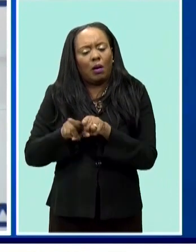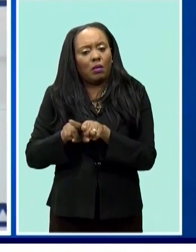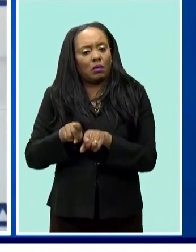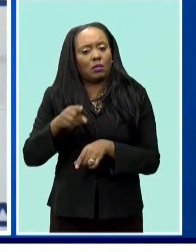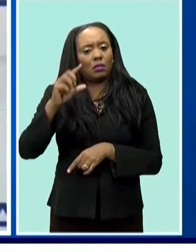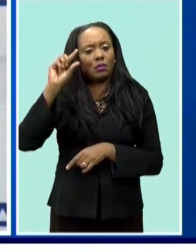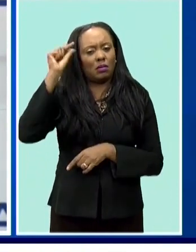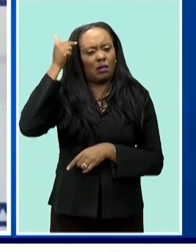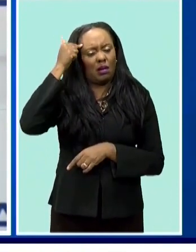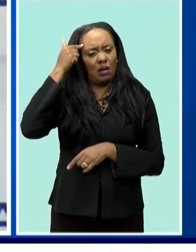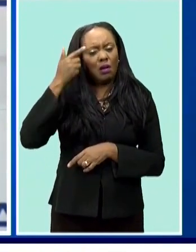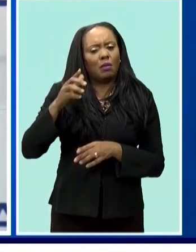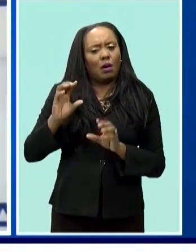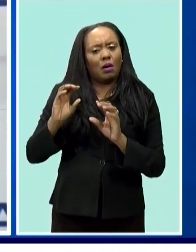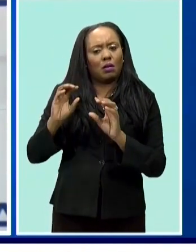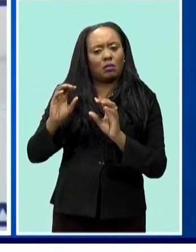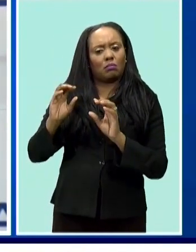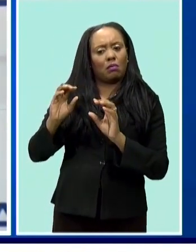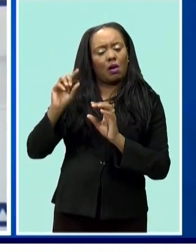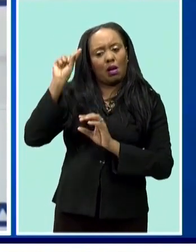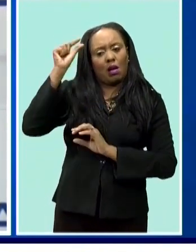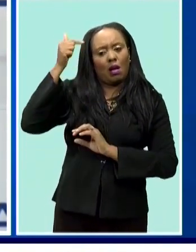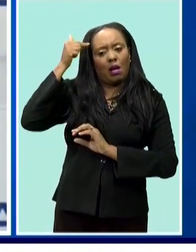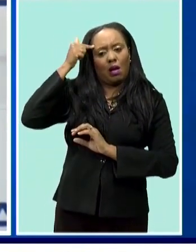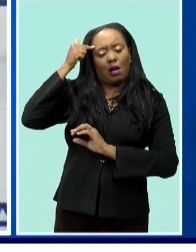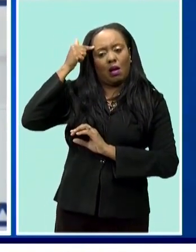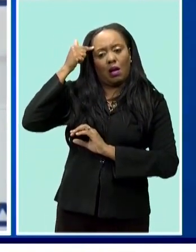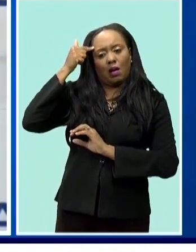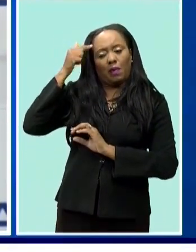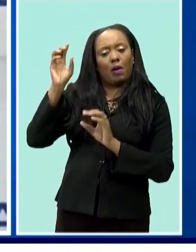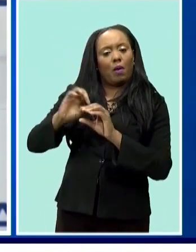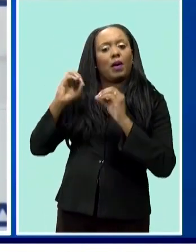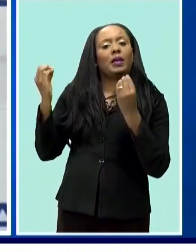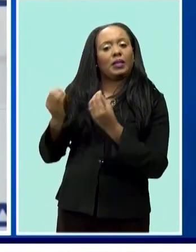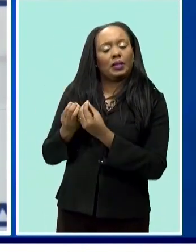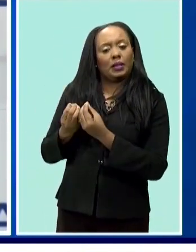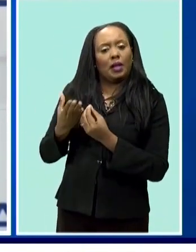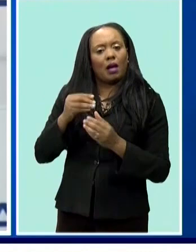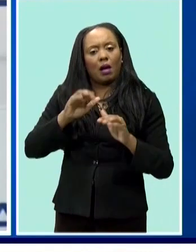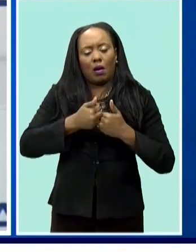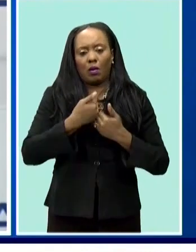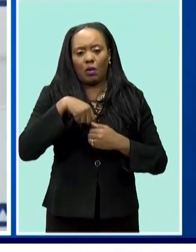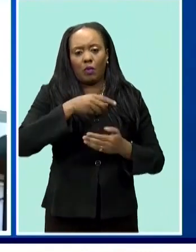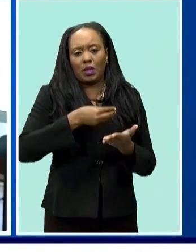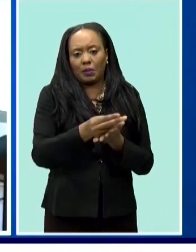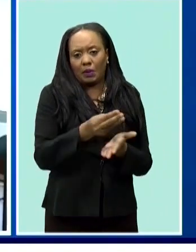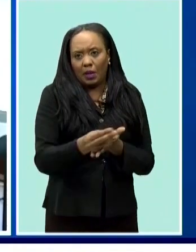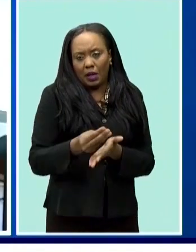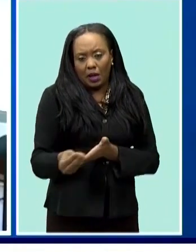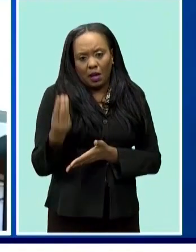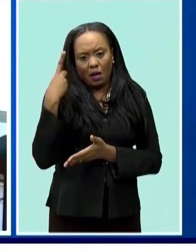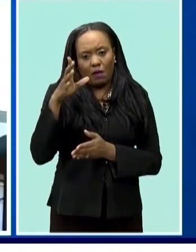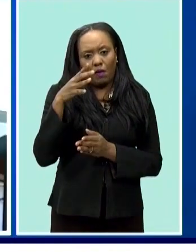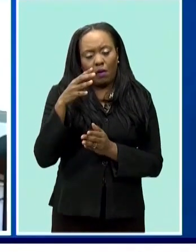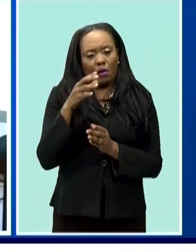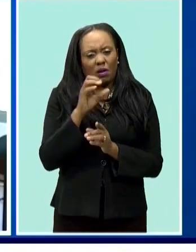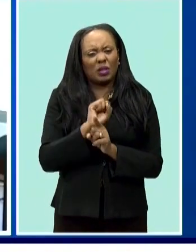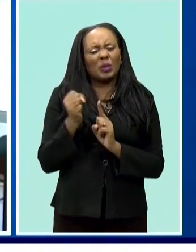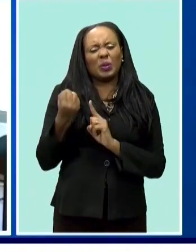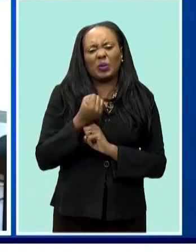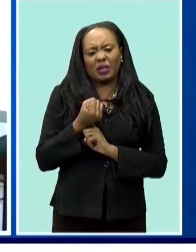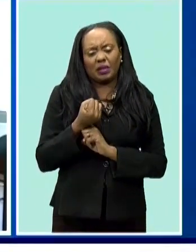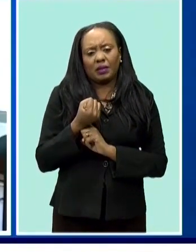a threshold for spending for social expenditures. Based